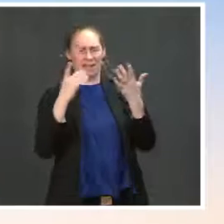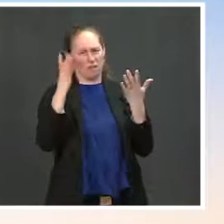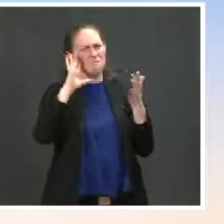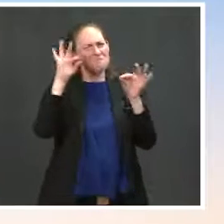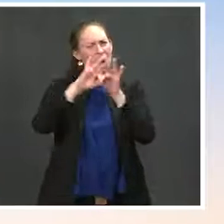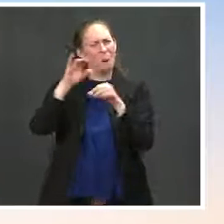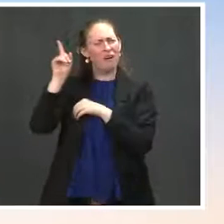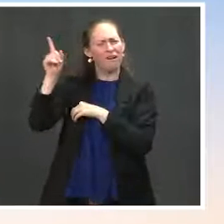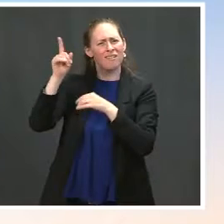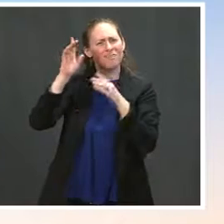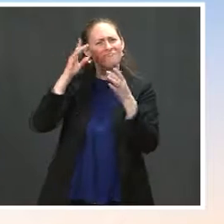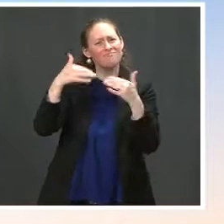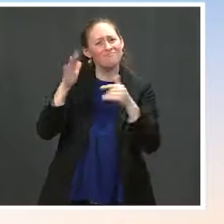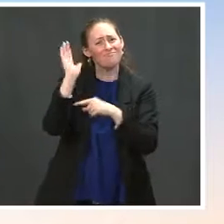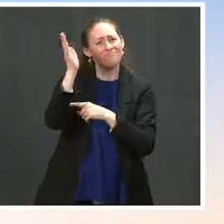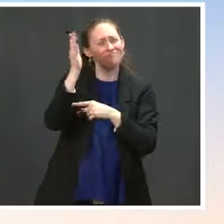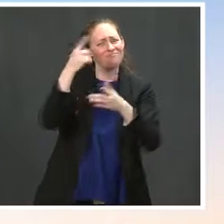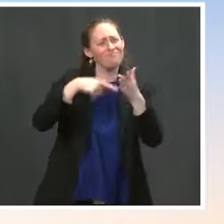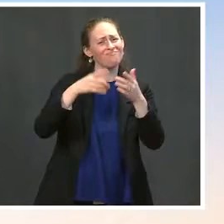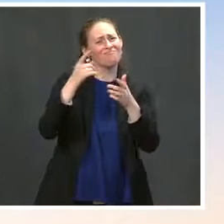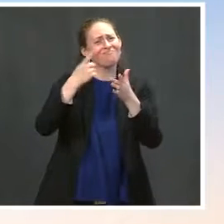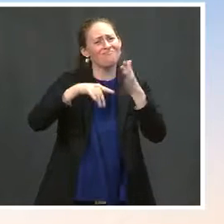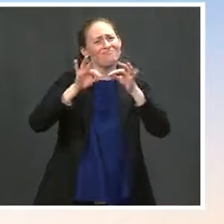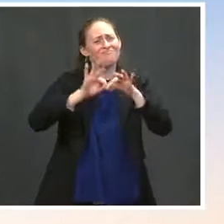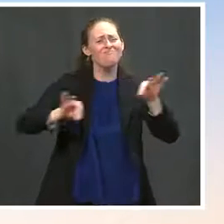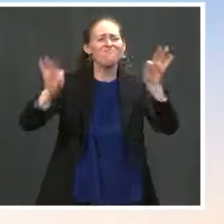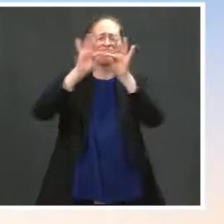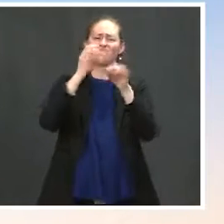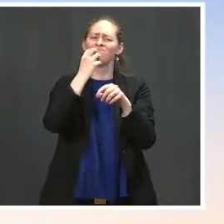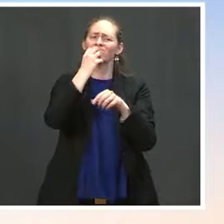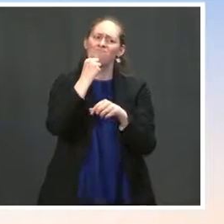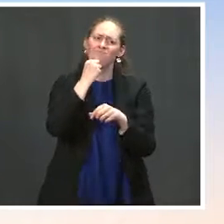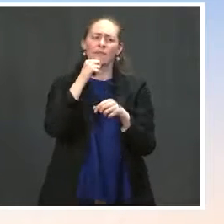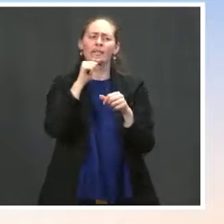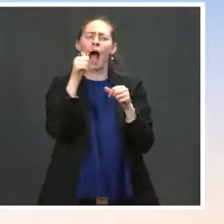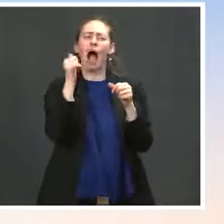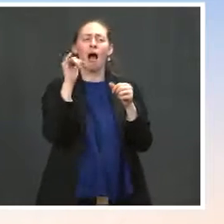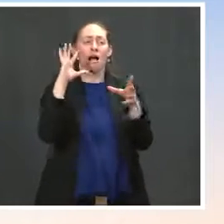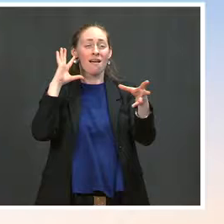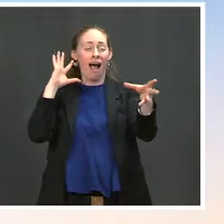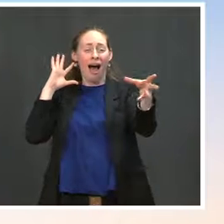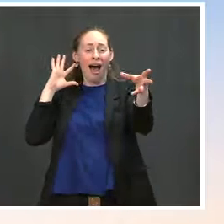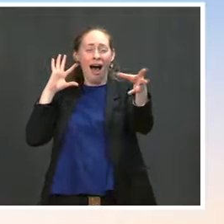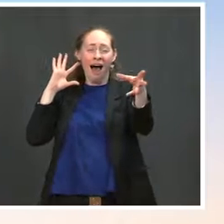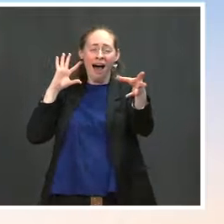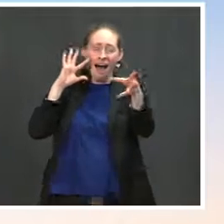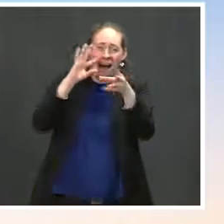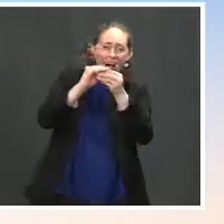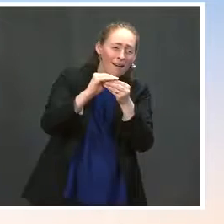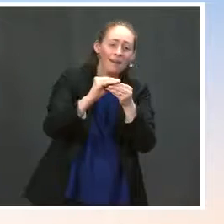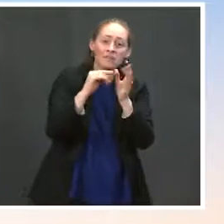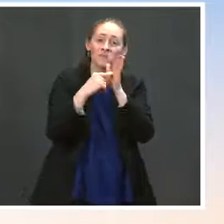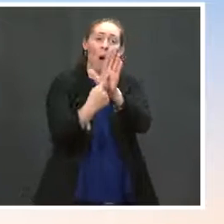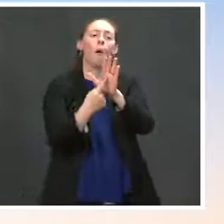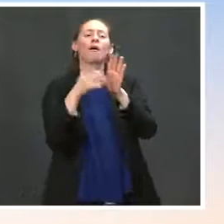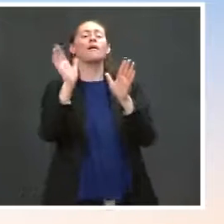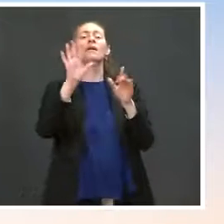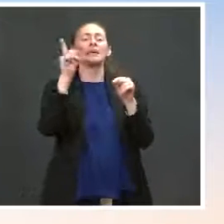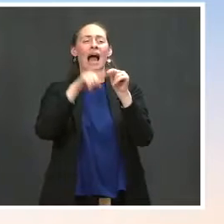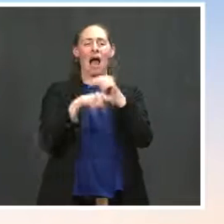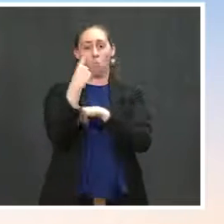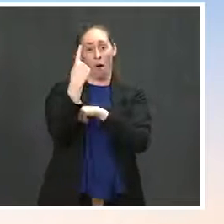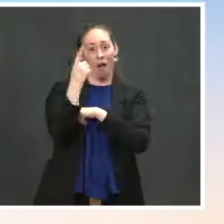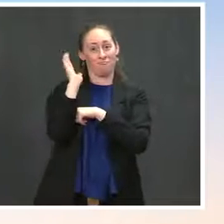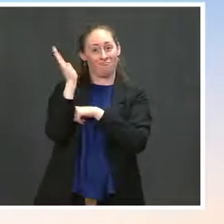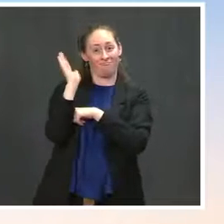lay out his agenda, but it will not represent the totality of every proposal he wants to achieve during the course of his presidency. It is also still